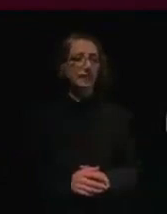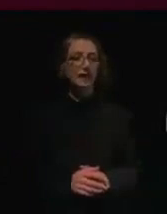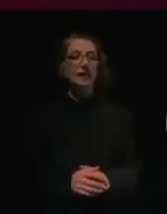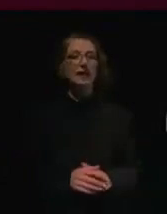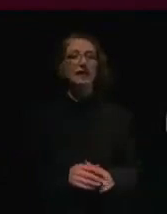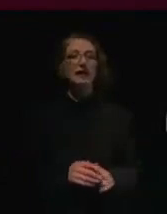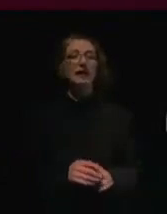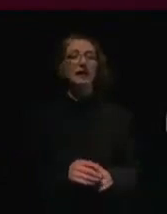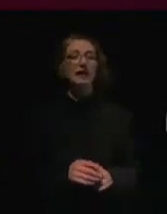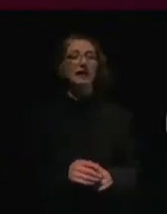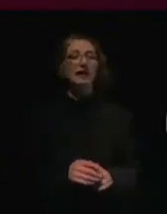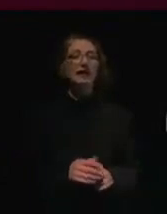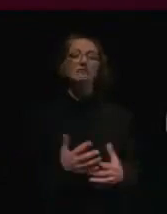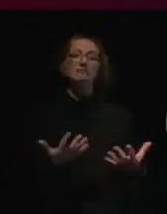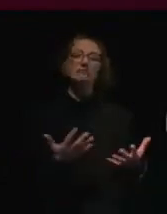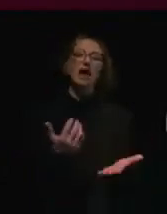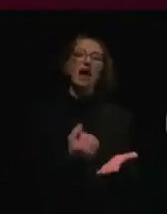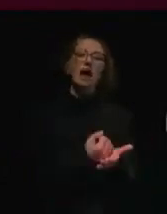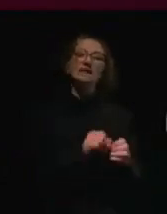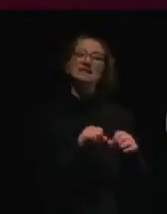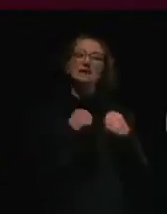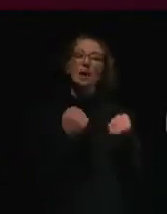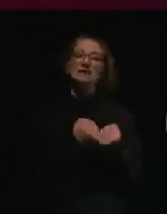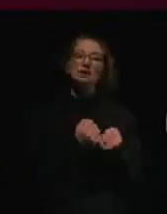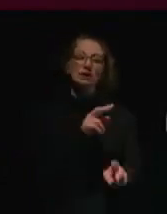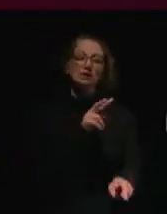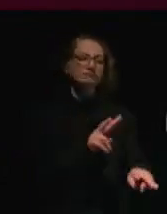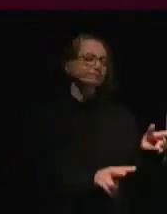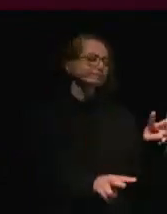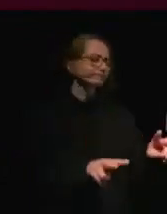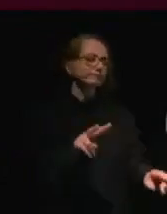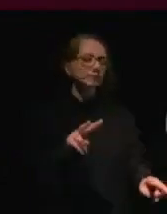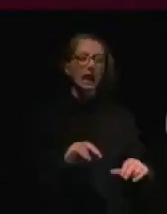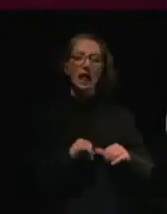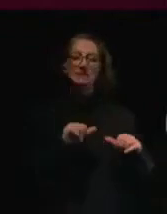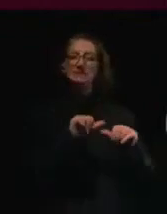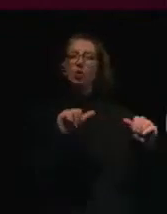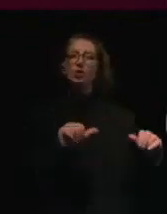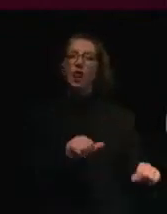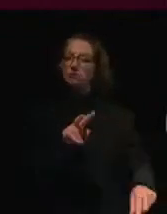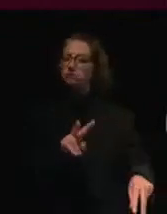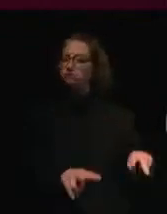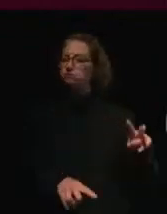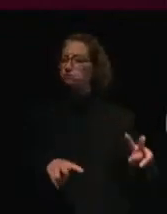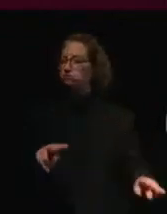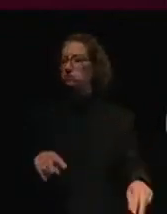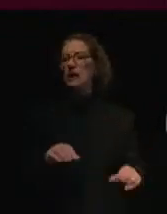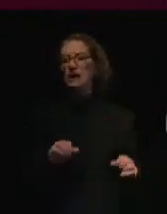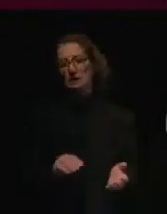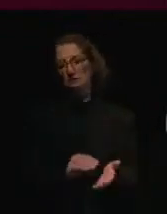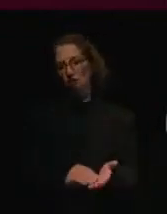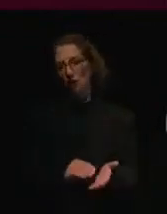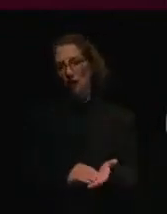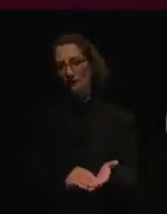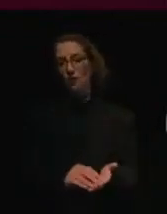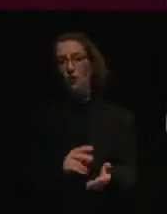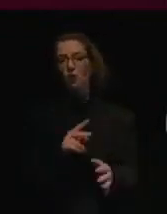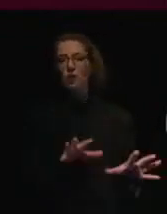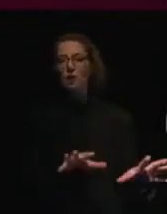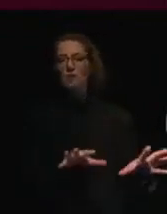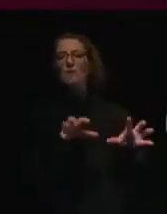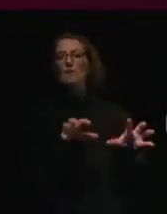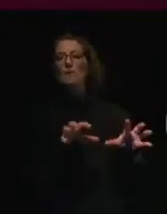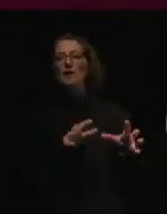for which I'm standing here, to talk about the diversity of the working methods and living realities and the recurring